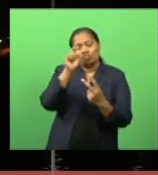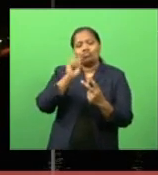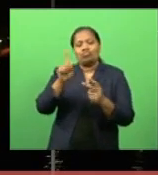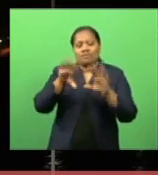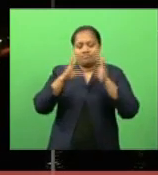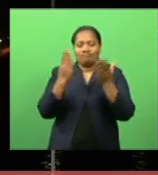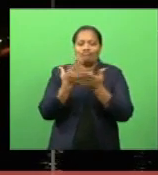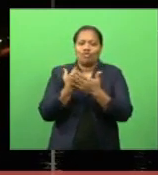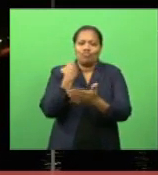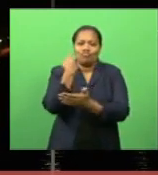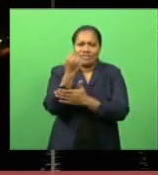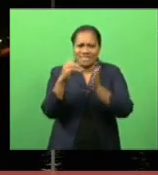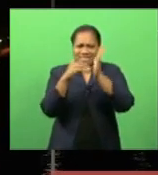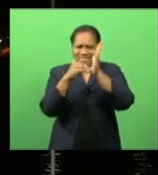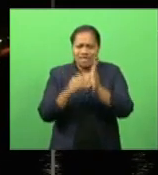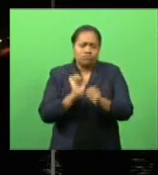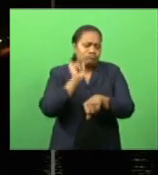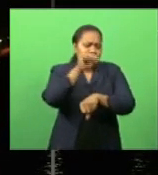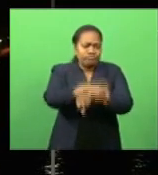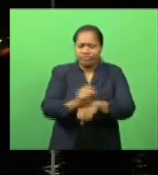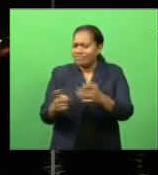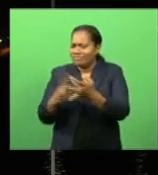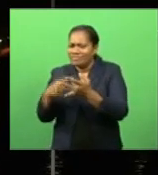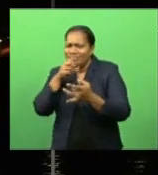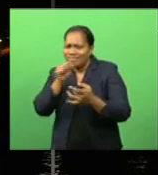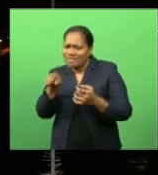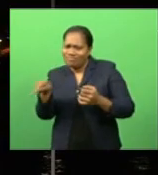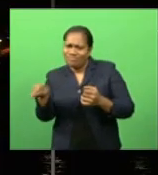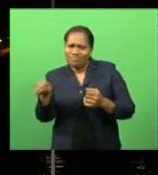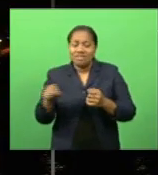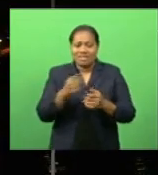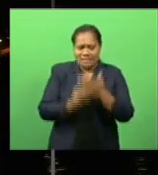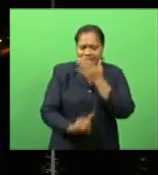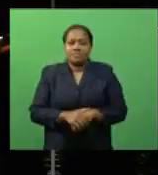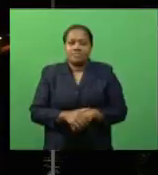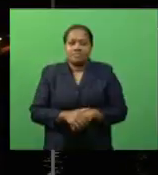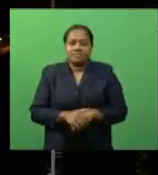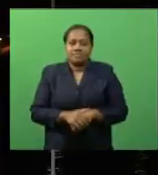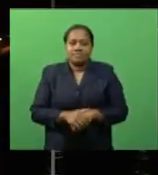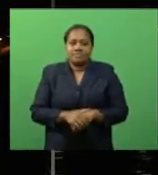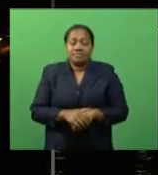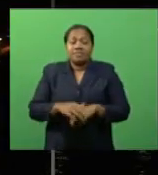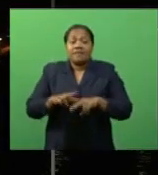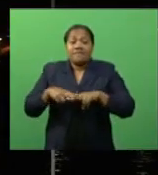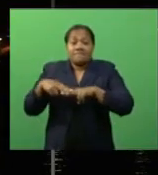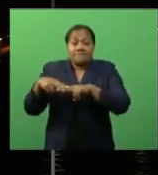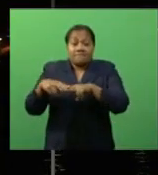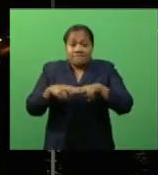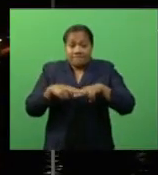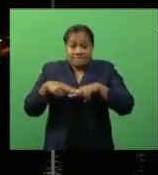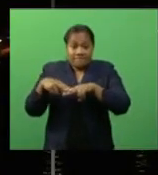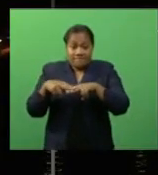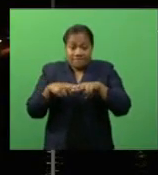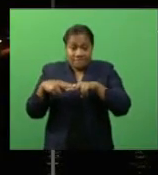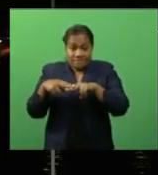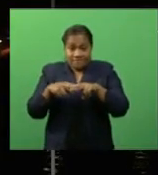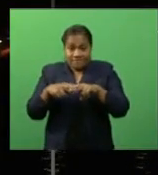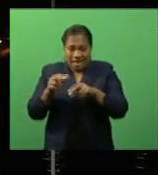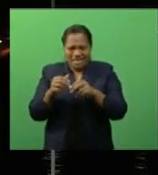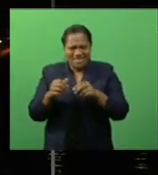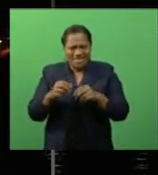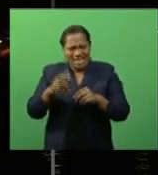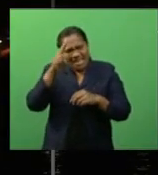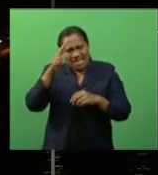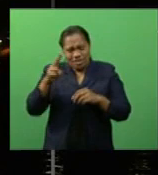Chair, beating Augustin Pichot during voting, which took place over 3 days. Fiji Airways national men's sevens coach Gareth